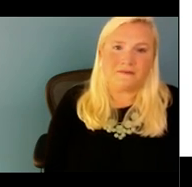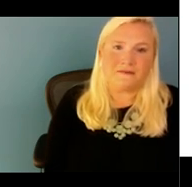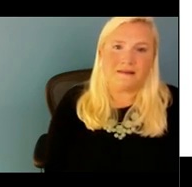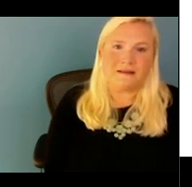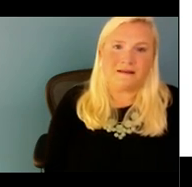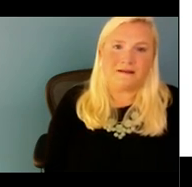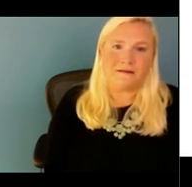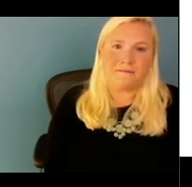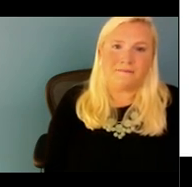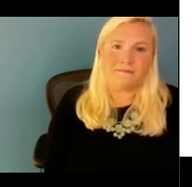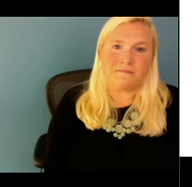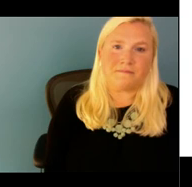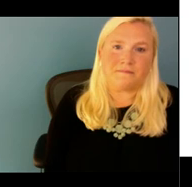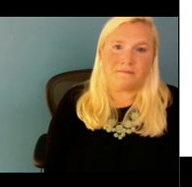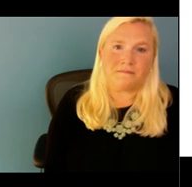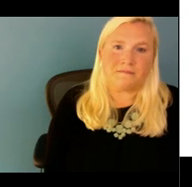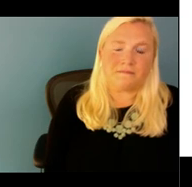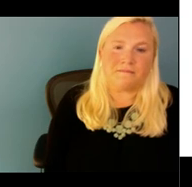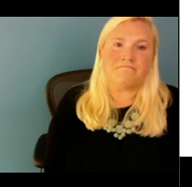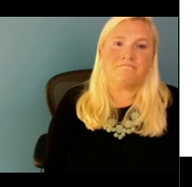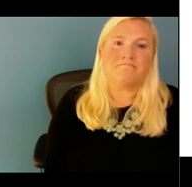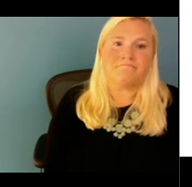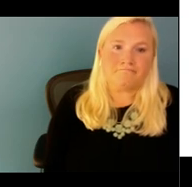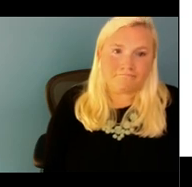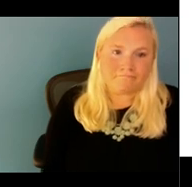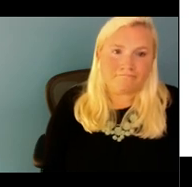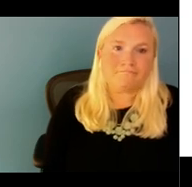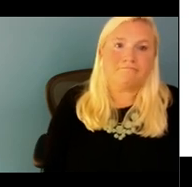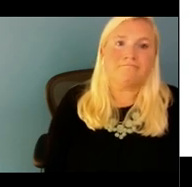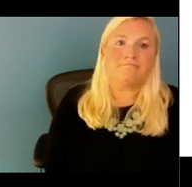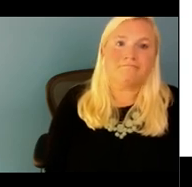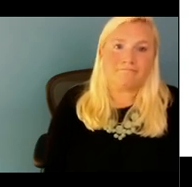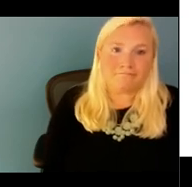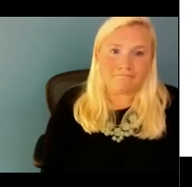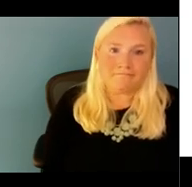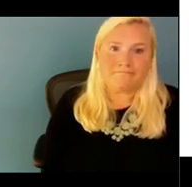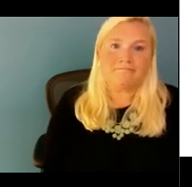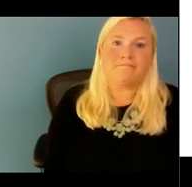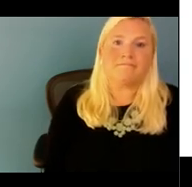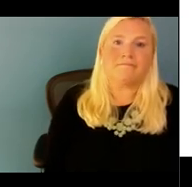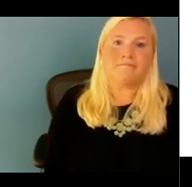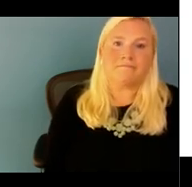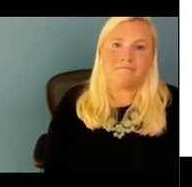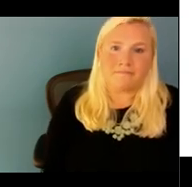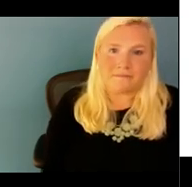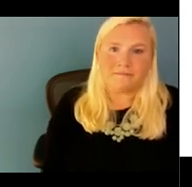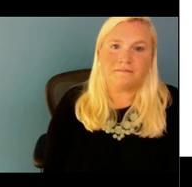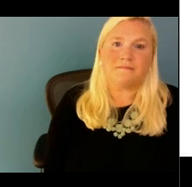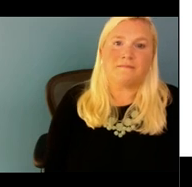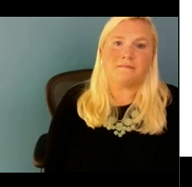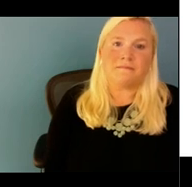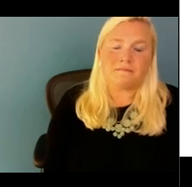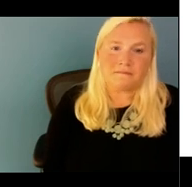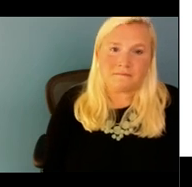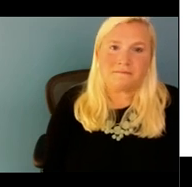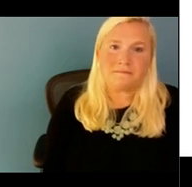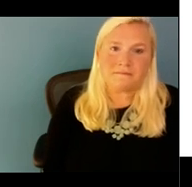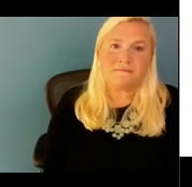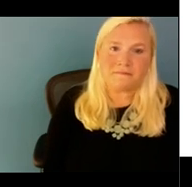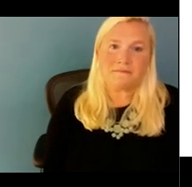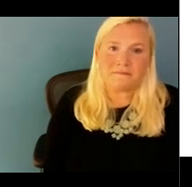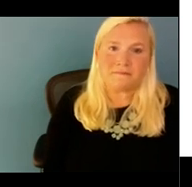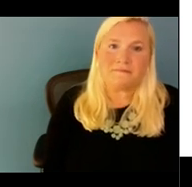issue. If their anxiety is in response to things that aren't related to their stuttering, then I have to draw a line there. And I work closely and